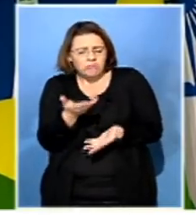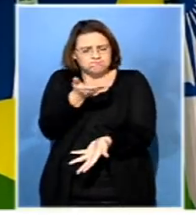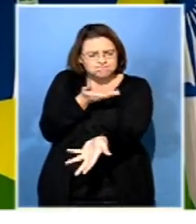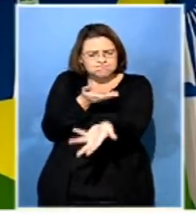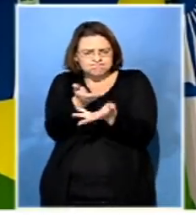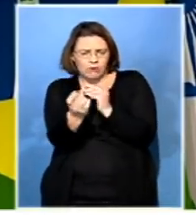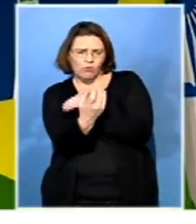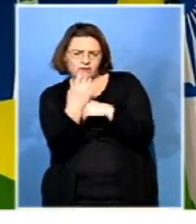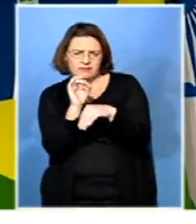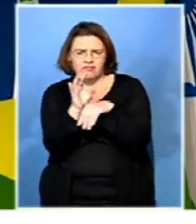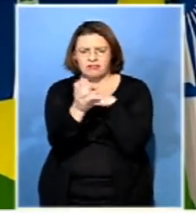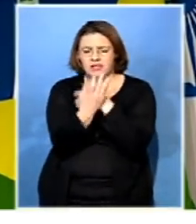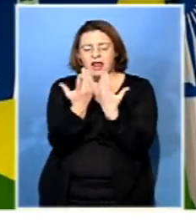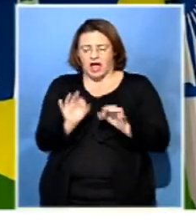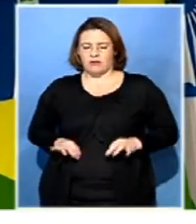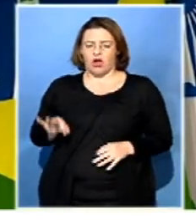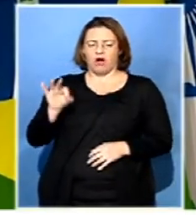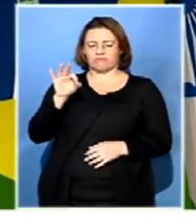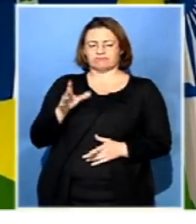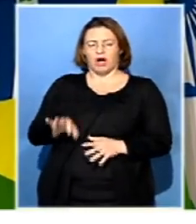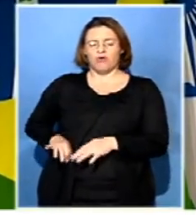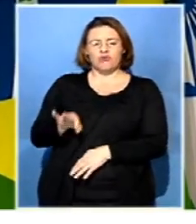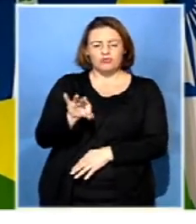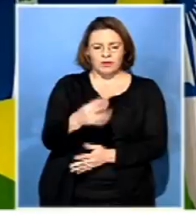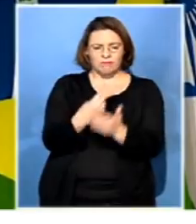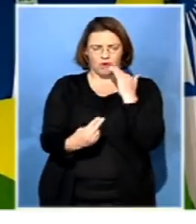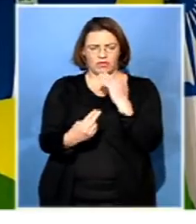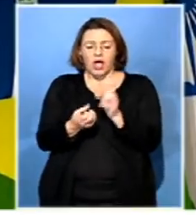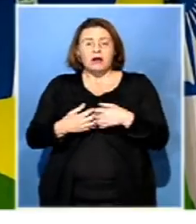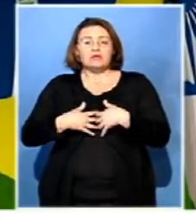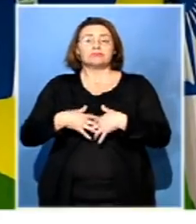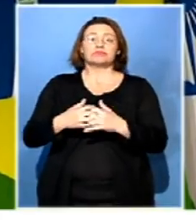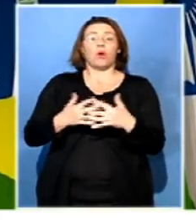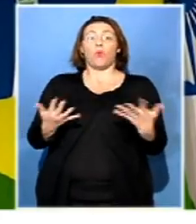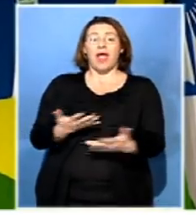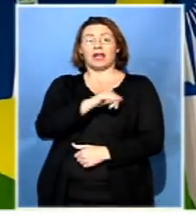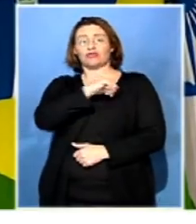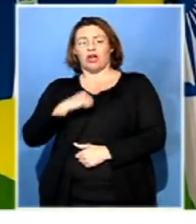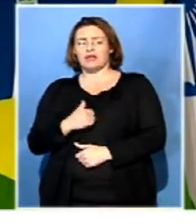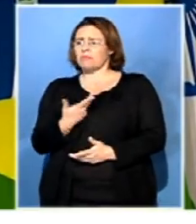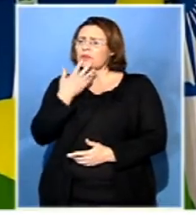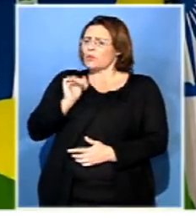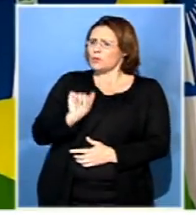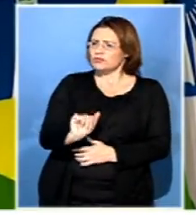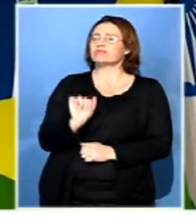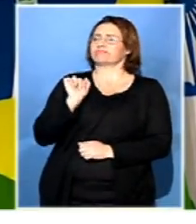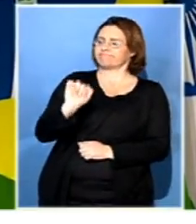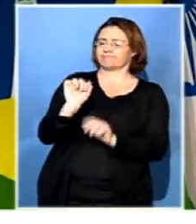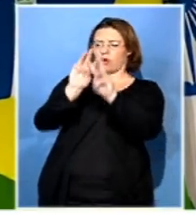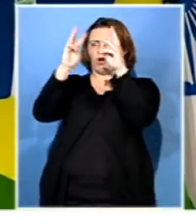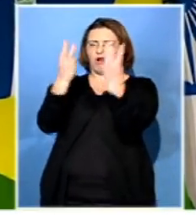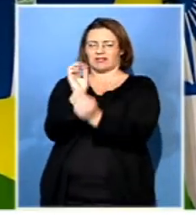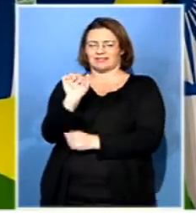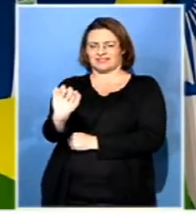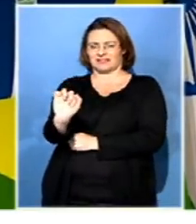consultation and joint contribution, originated in China but belongs to the world. It is our sincere hope that